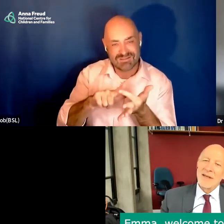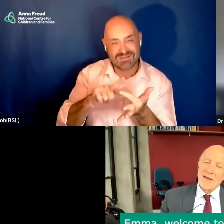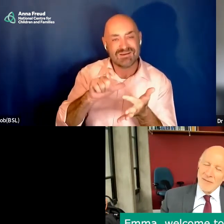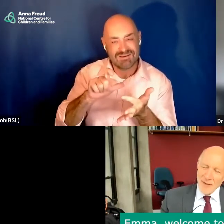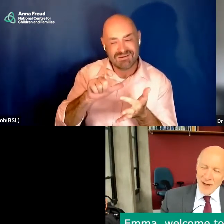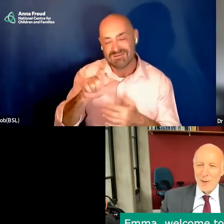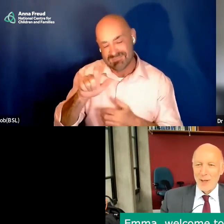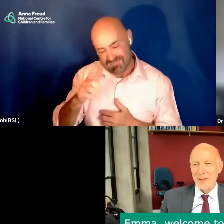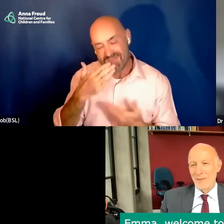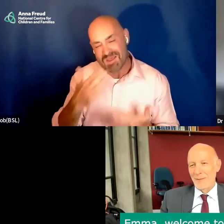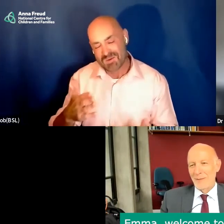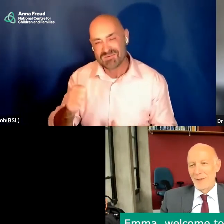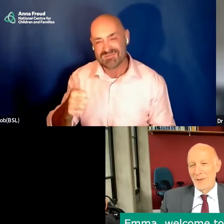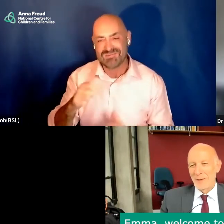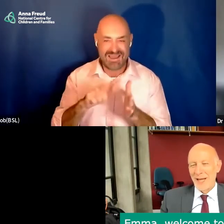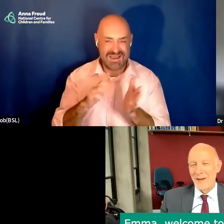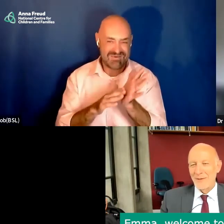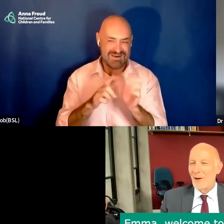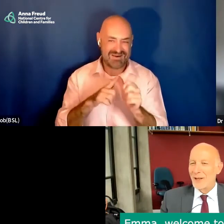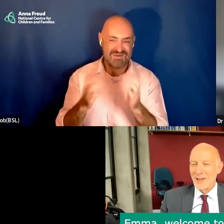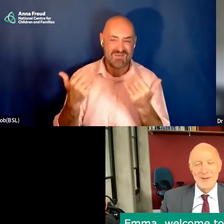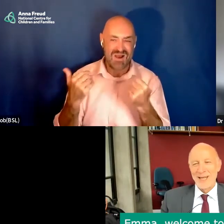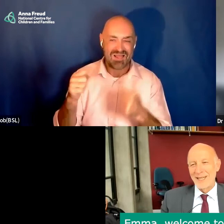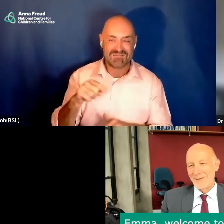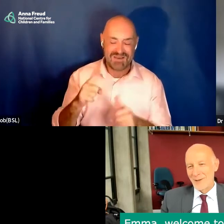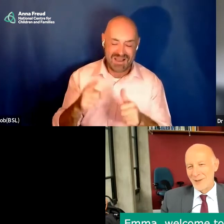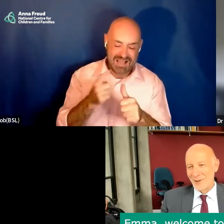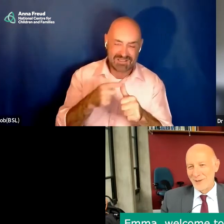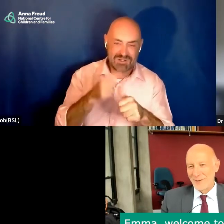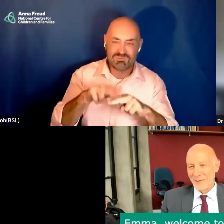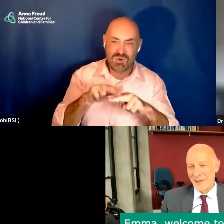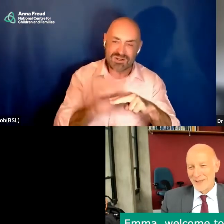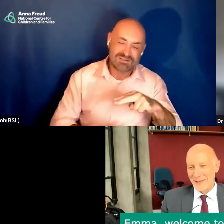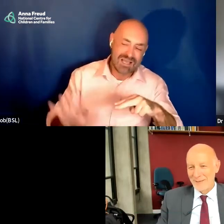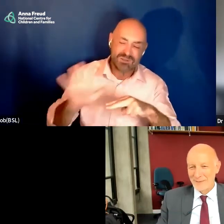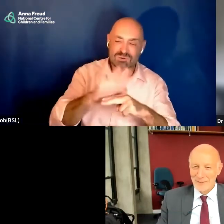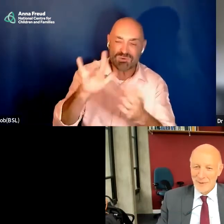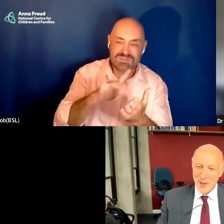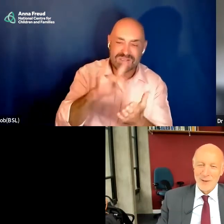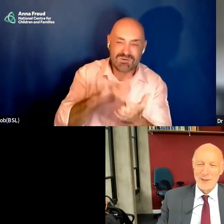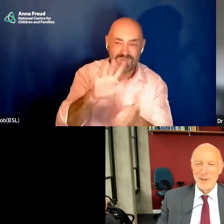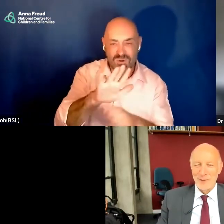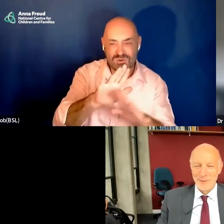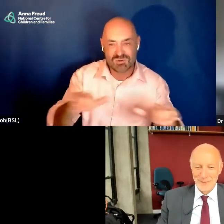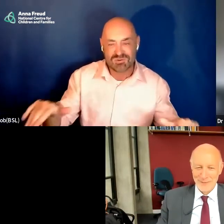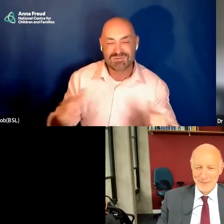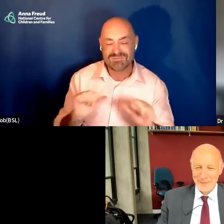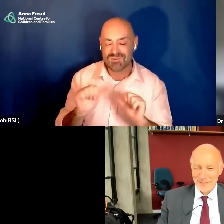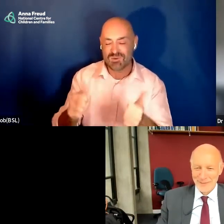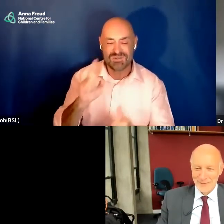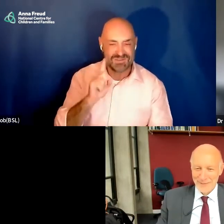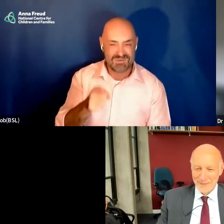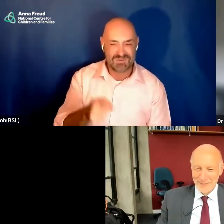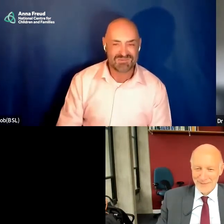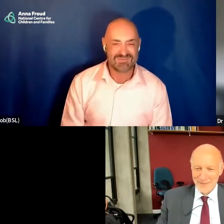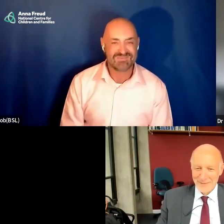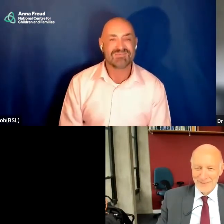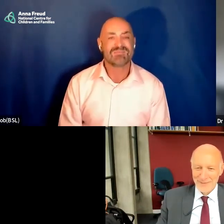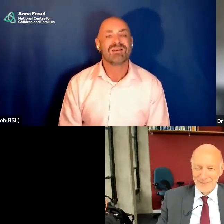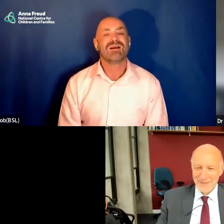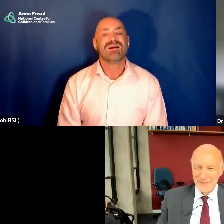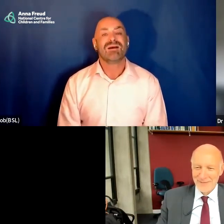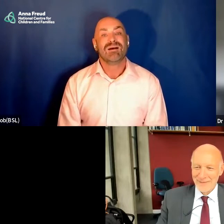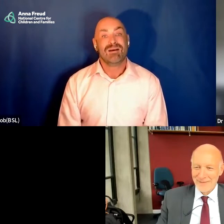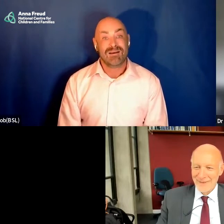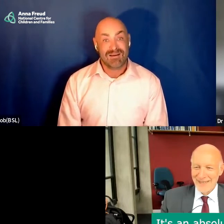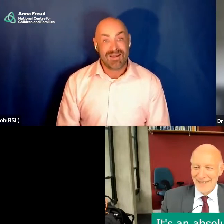Emma, very welcome to the Anna Freud National Center for Children and Families. Over to you. Thank you so